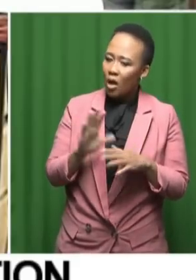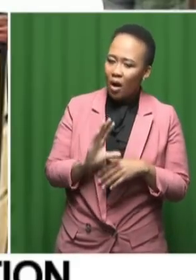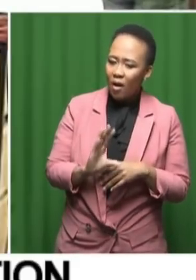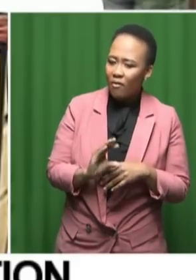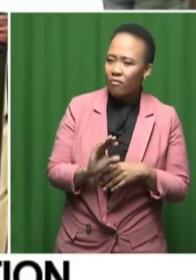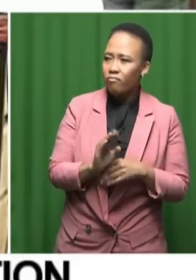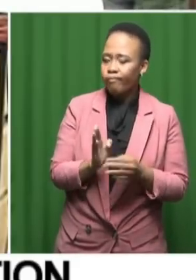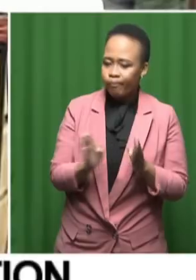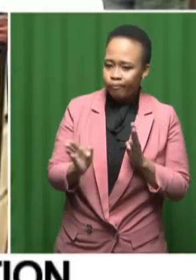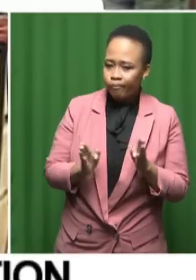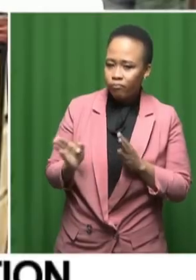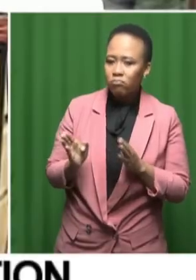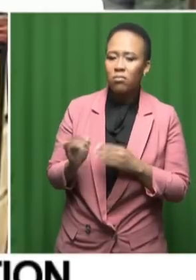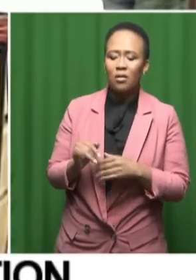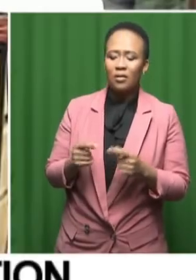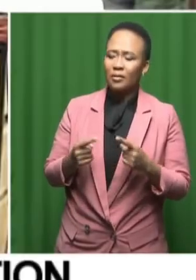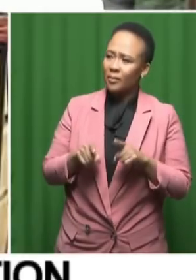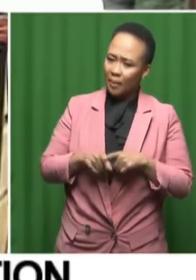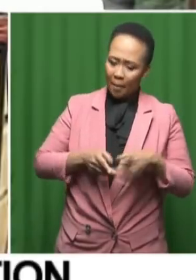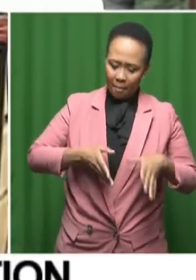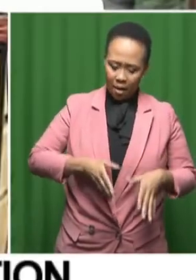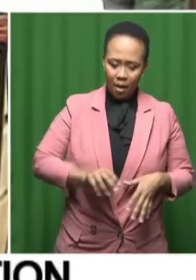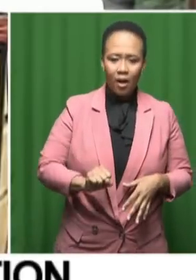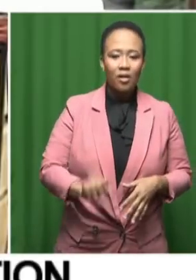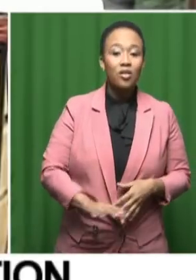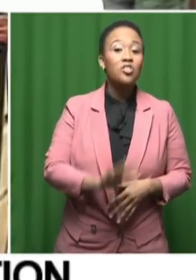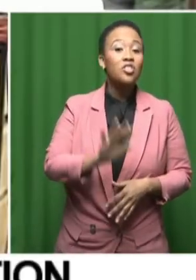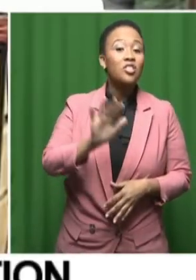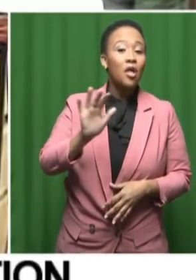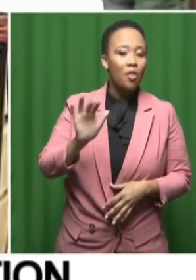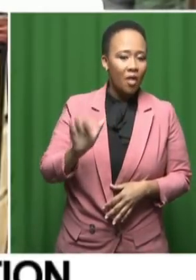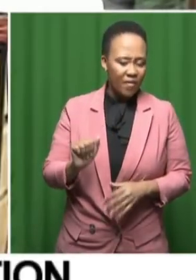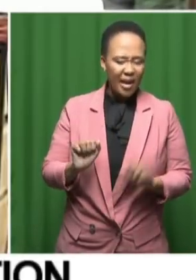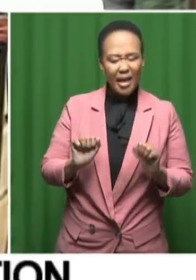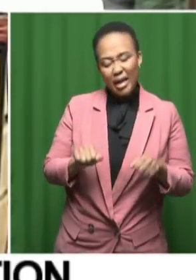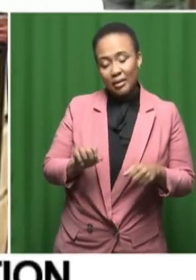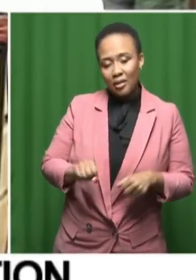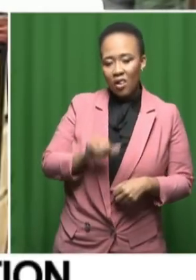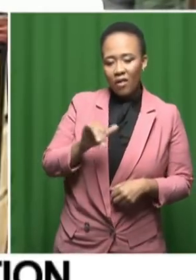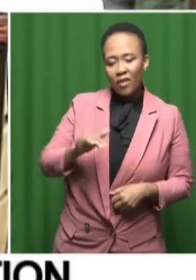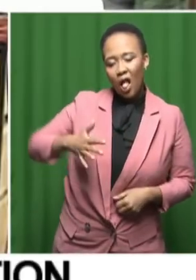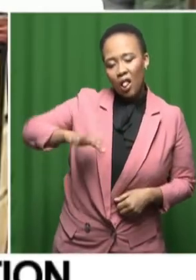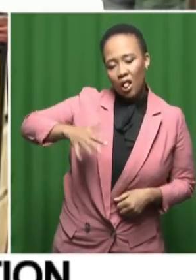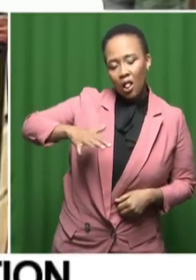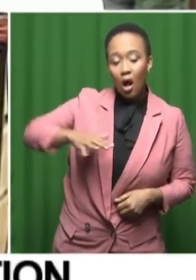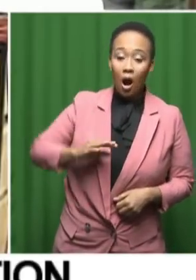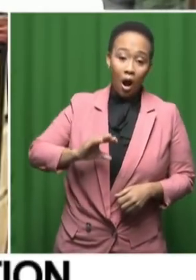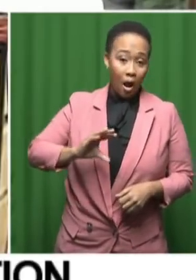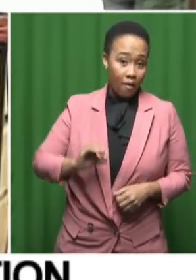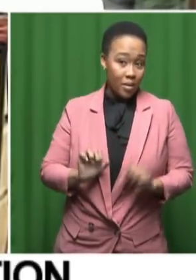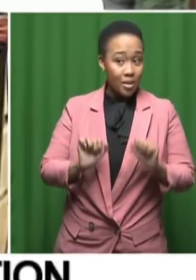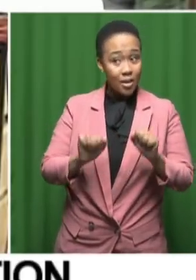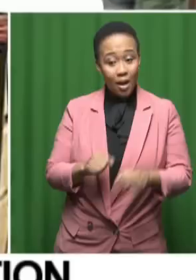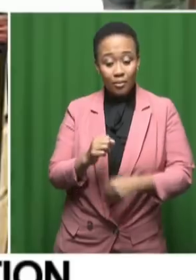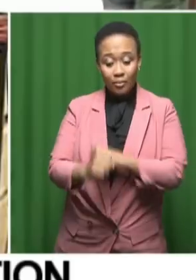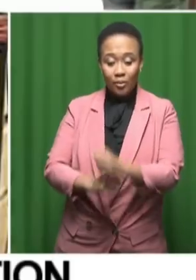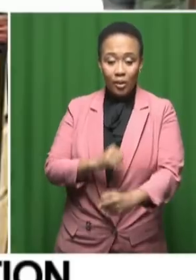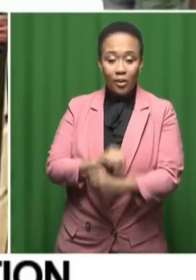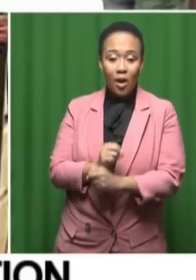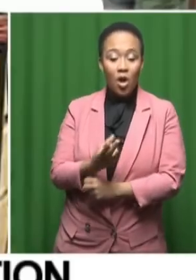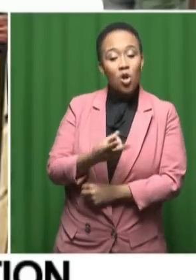even caused 2 waves to South Africa, as much as they were mild and they were there during